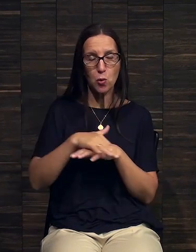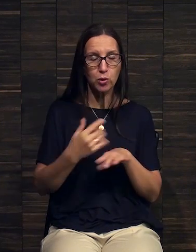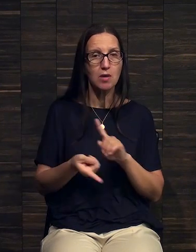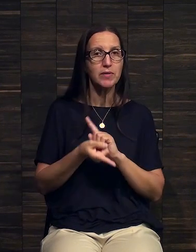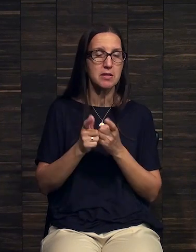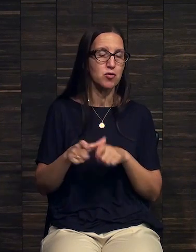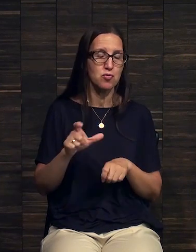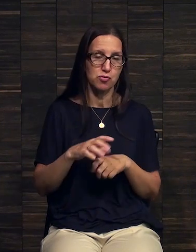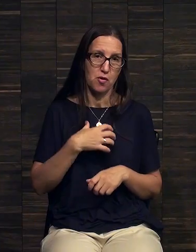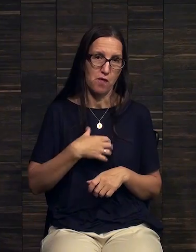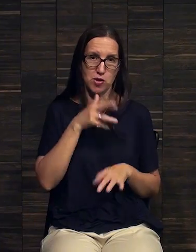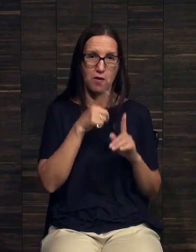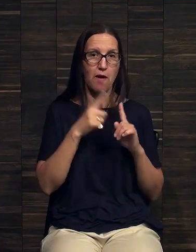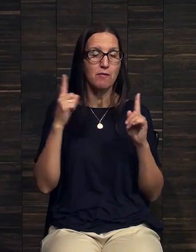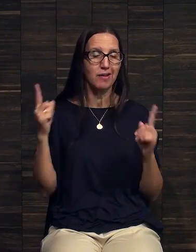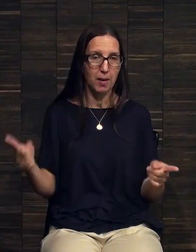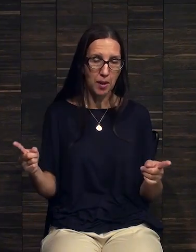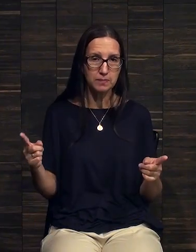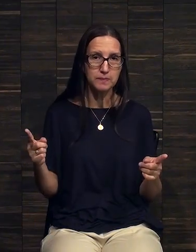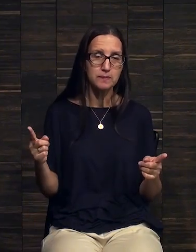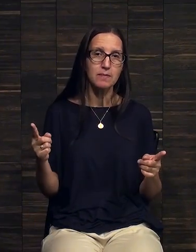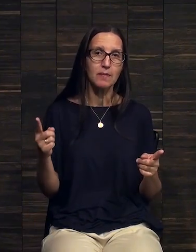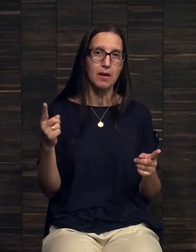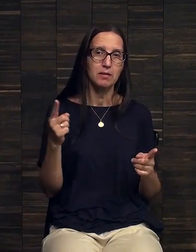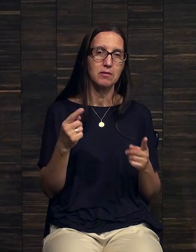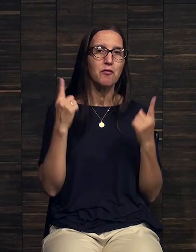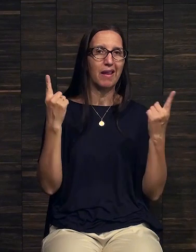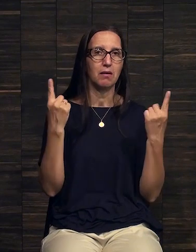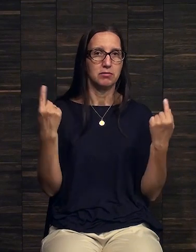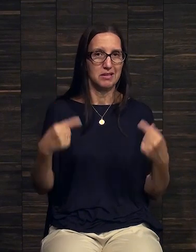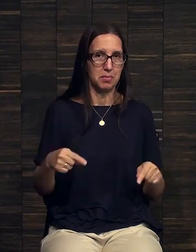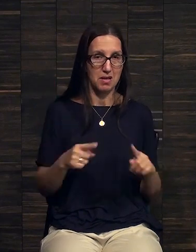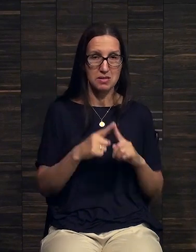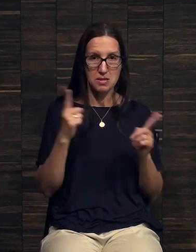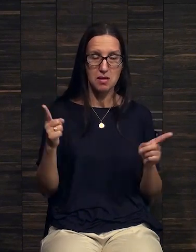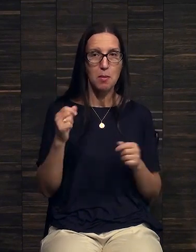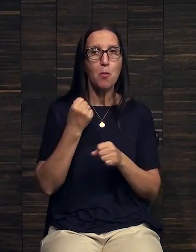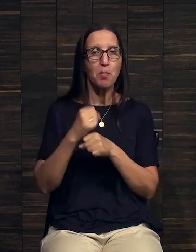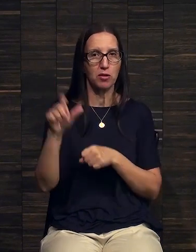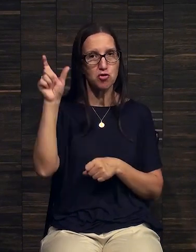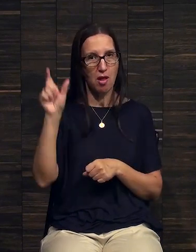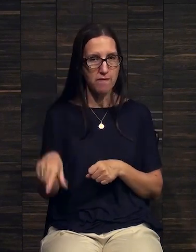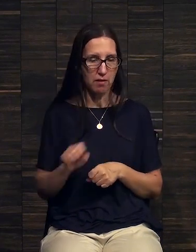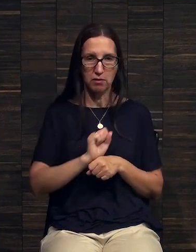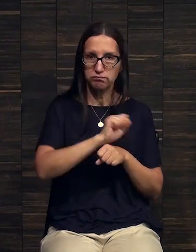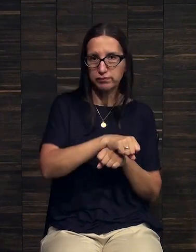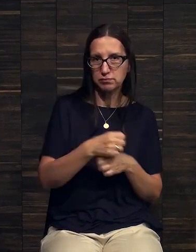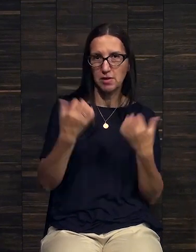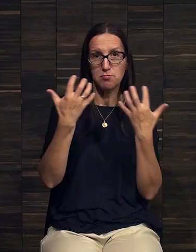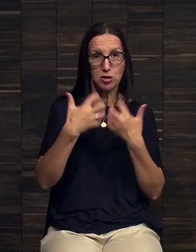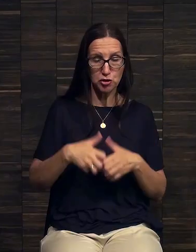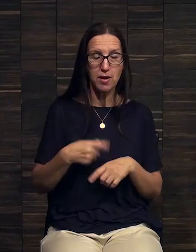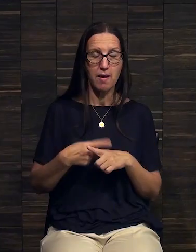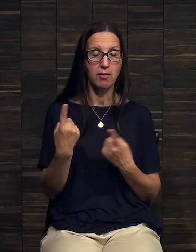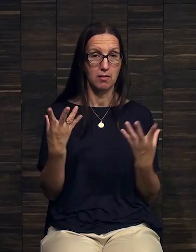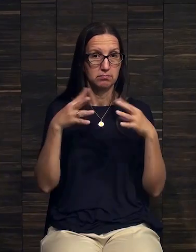image that has become very relevant during the Great Depression. So human victory over machines. So